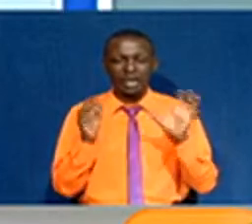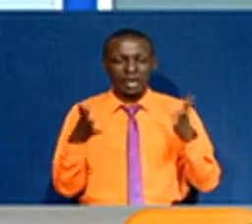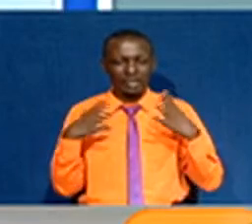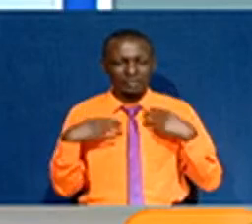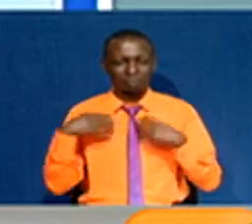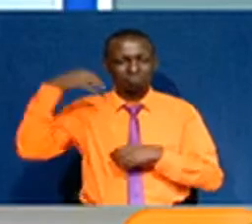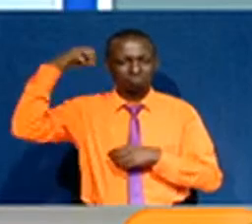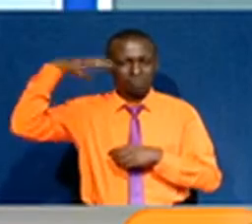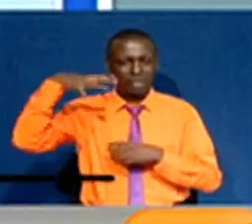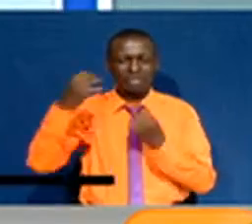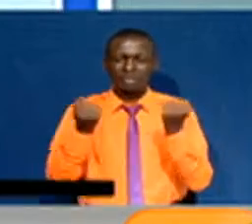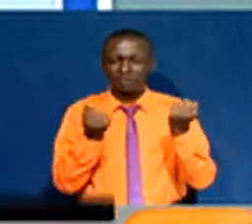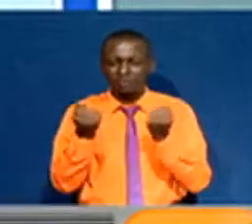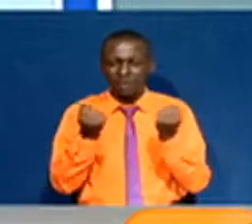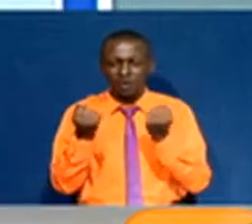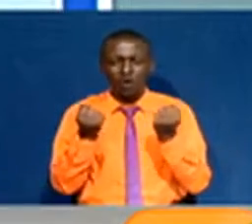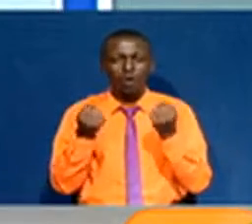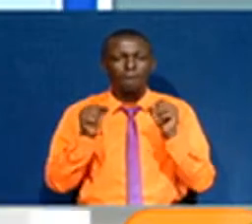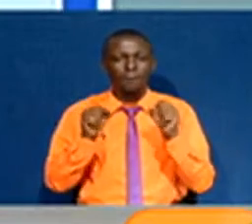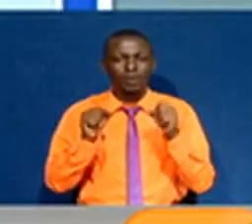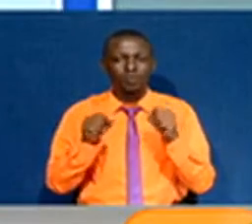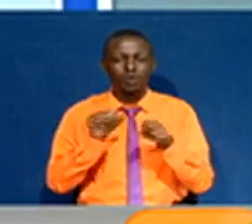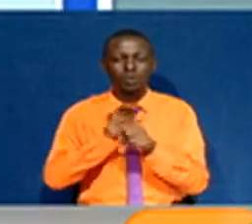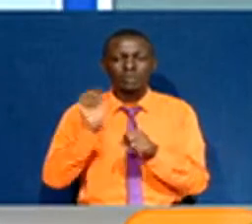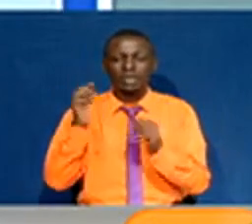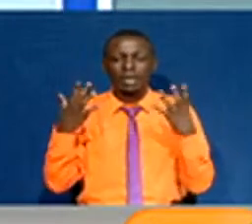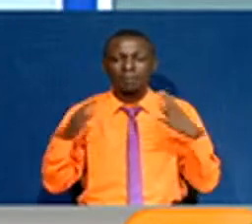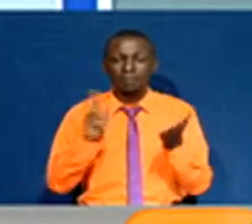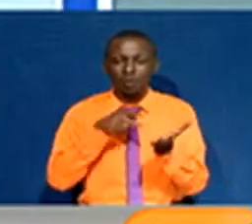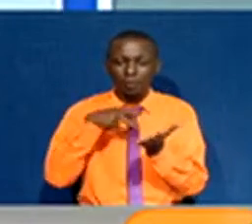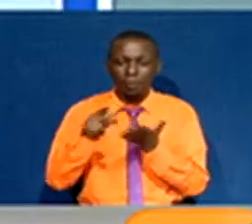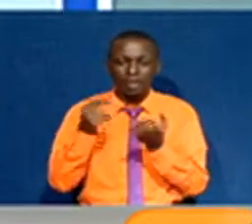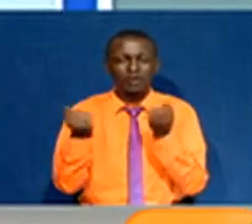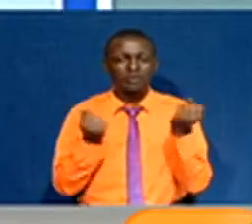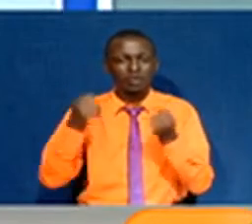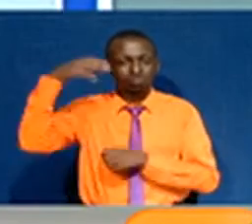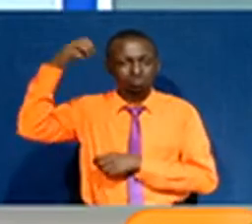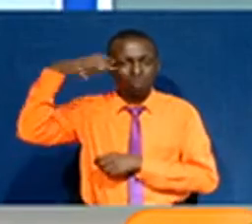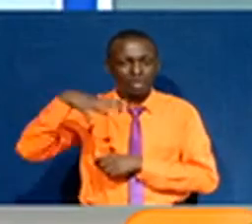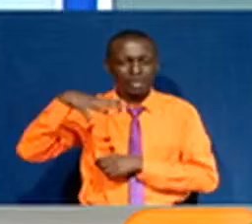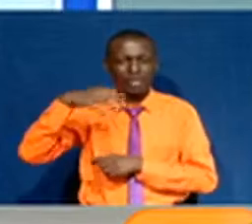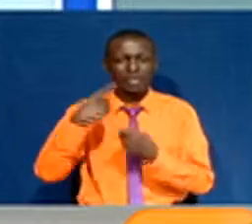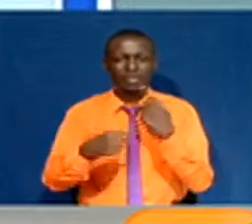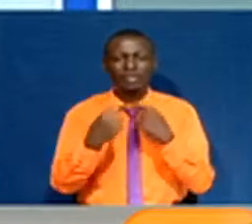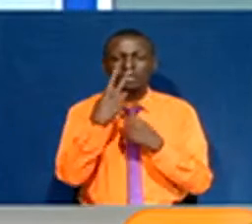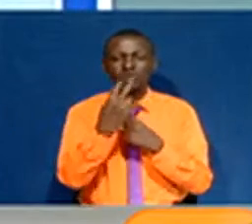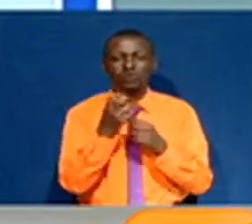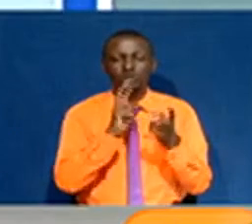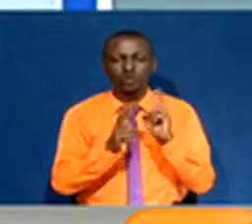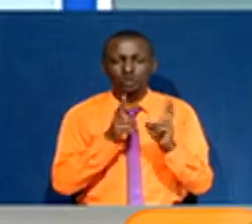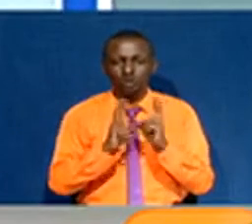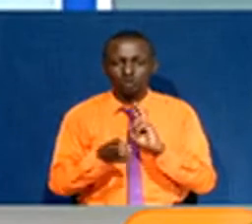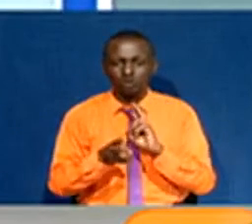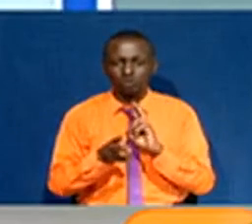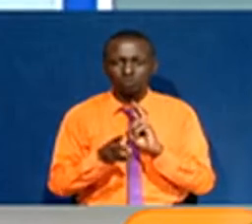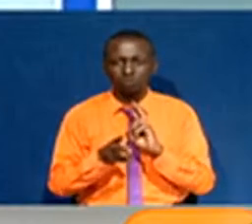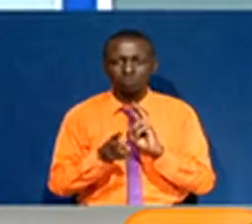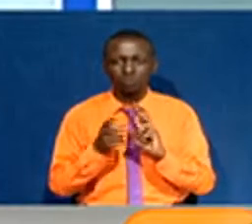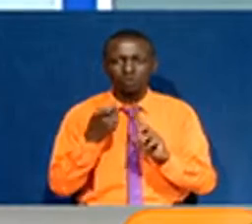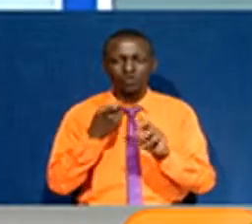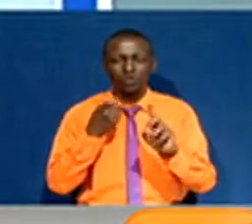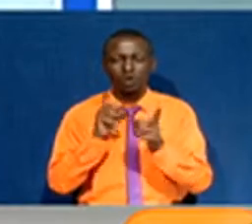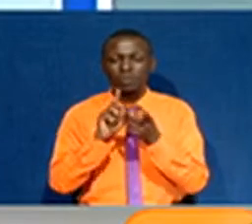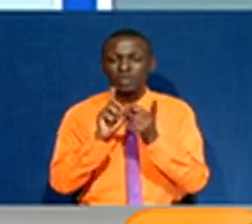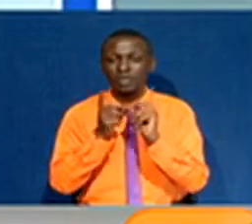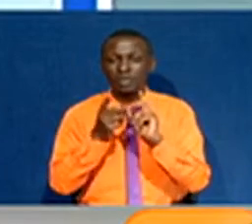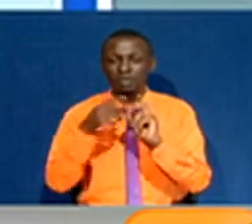staggering fivefold surge in the number of Kenyans purchasing electric vehicles in 2022. This is according to data from